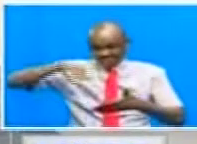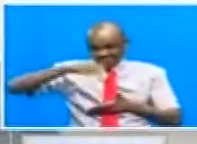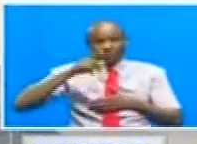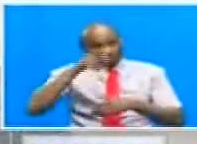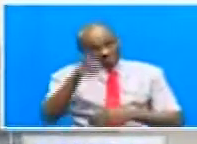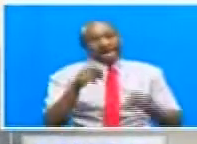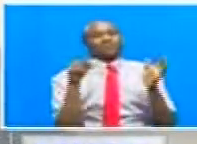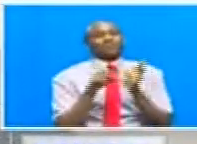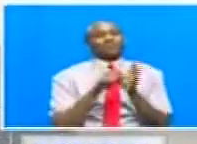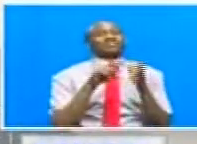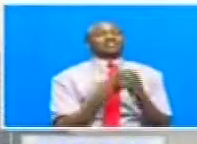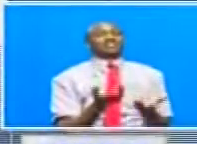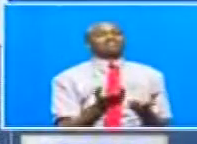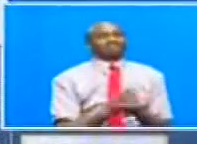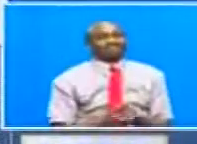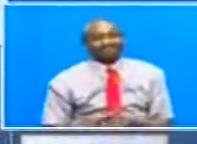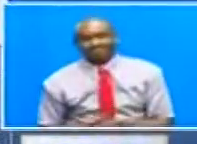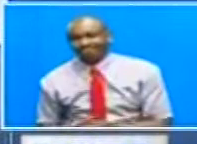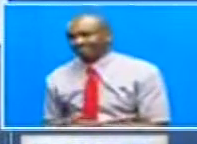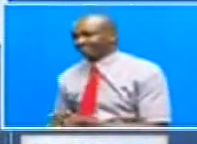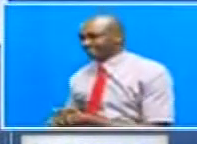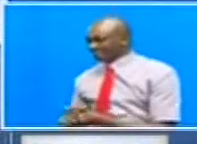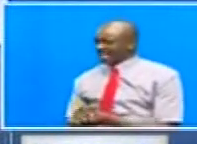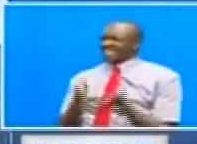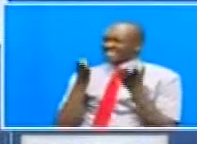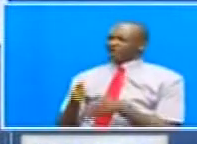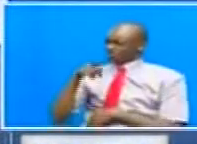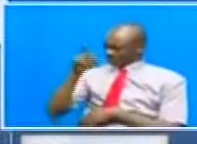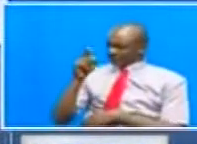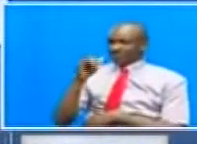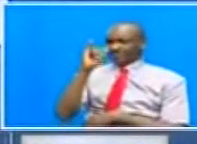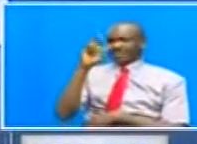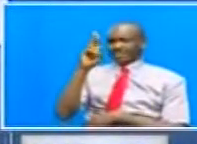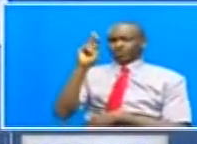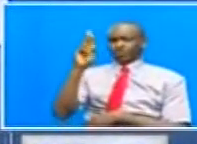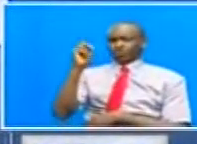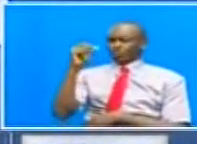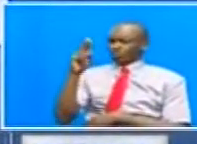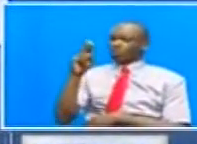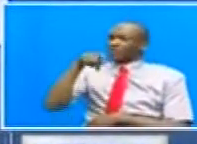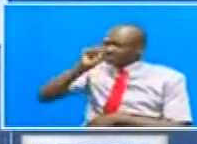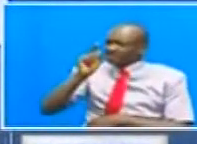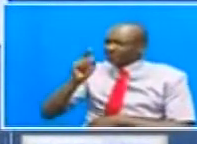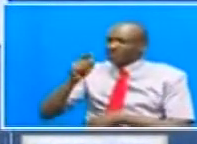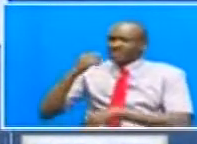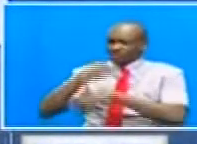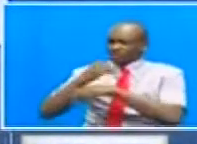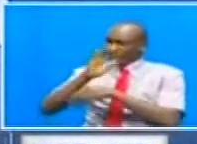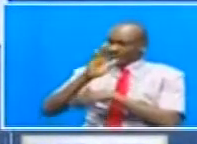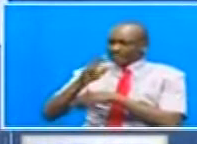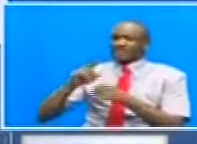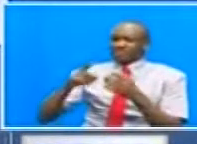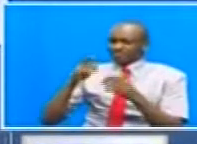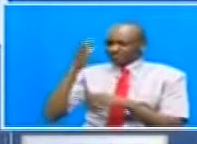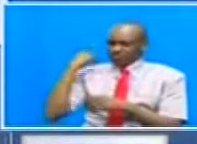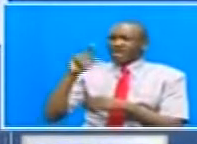beginning of the disputes start all over again. All right, Irungu, your organization came to prominence after, or rather during the Langata